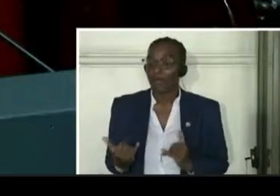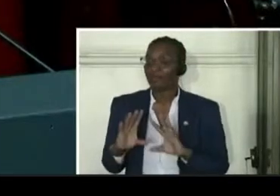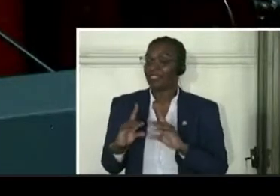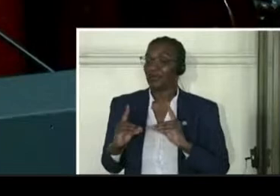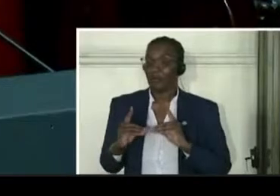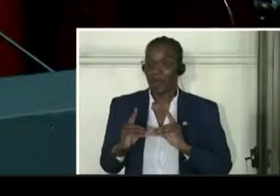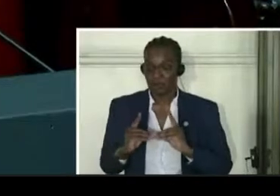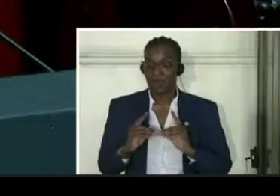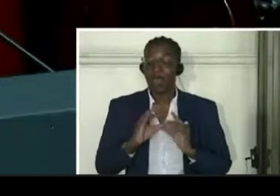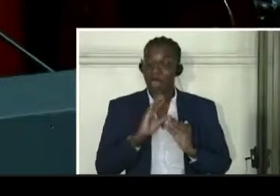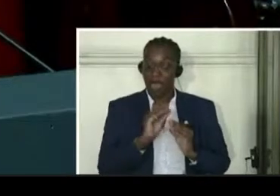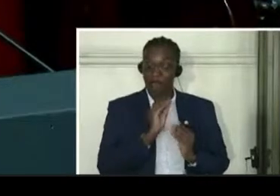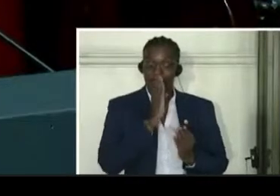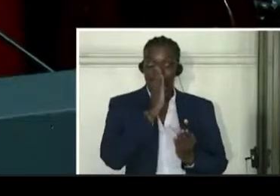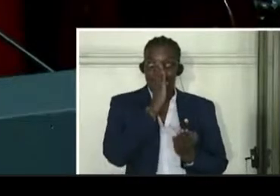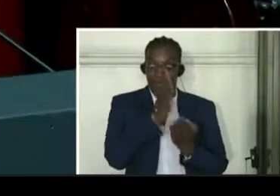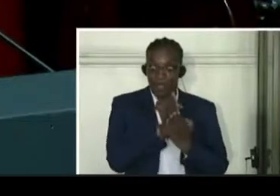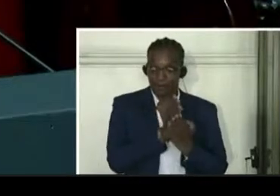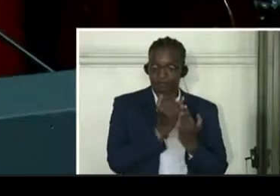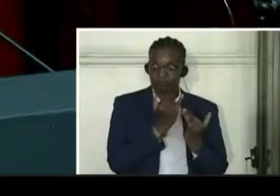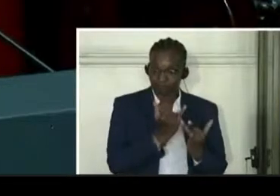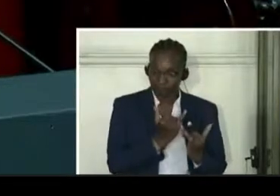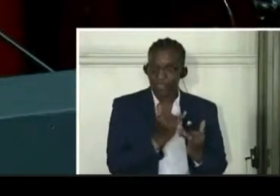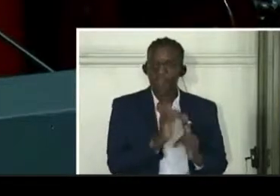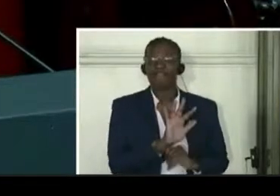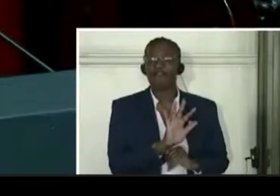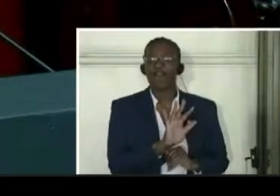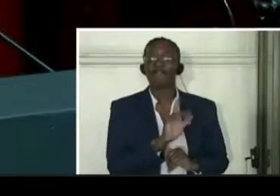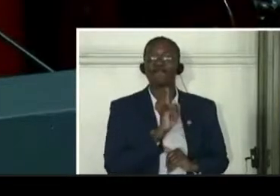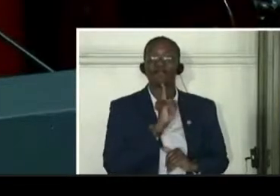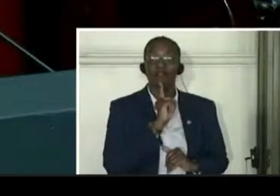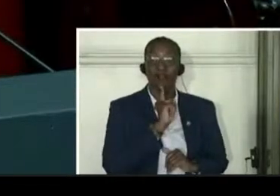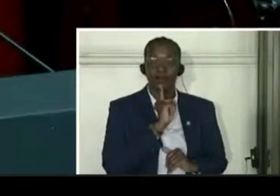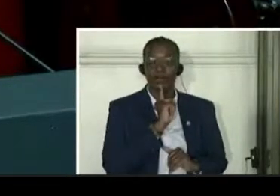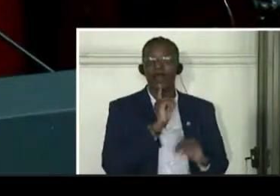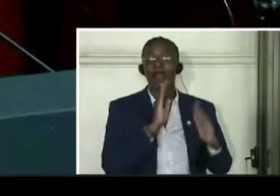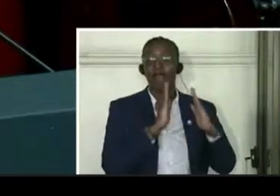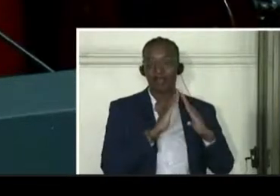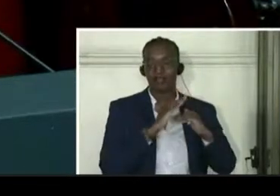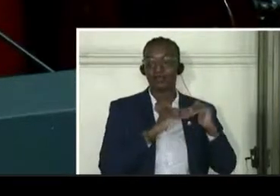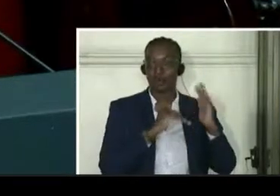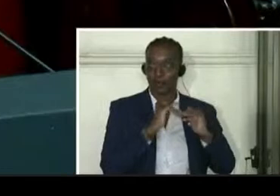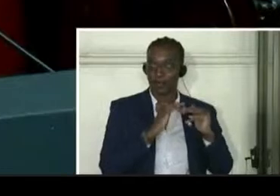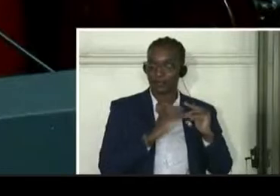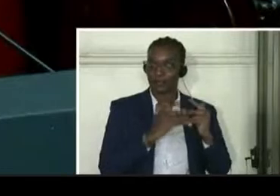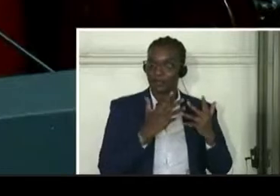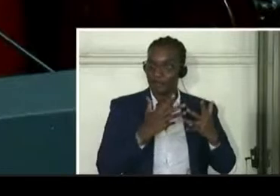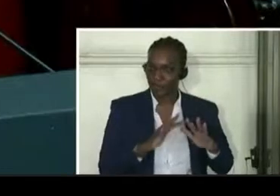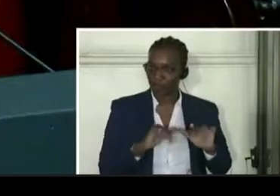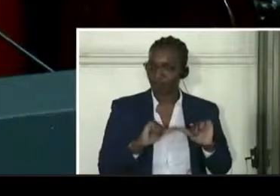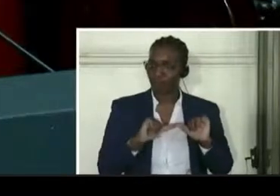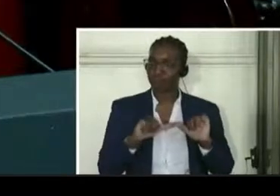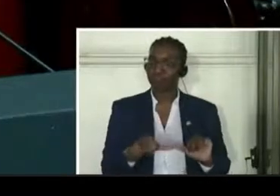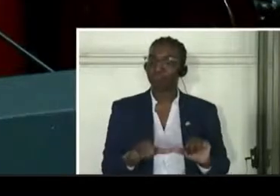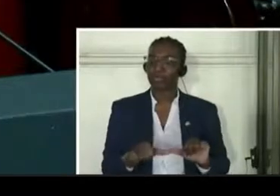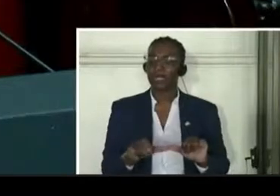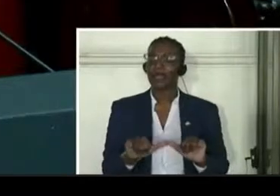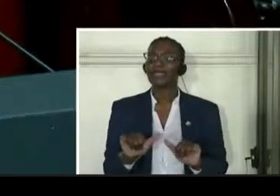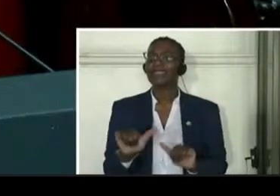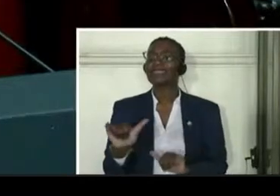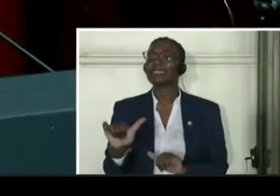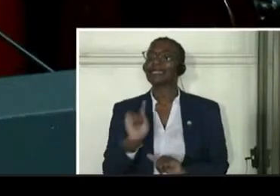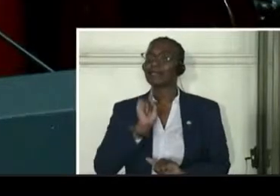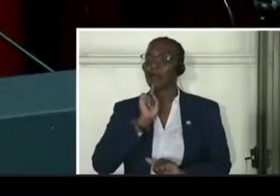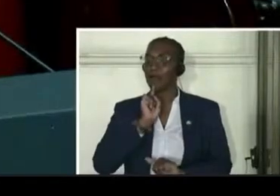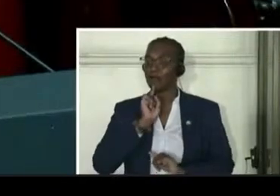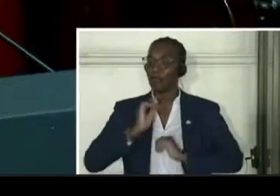department sets a target of, say, 5,000 houses to be built, and then goes ahead and builds